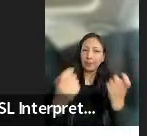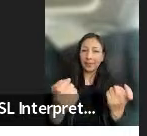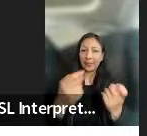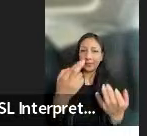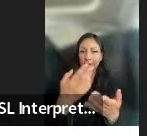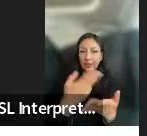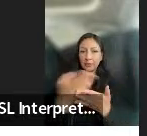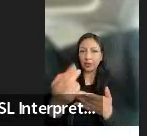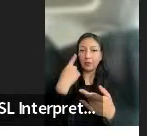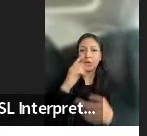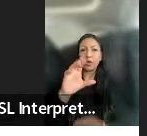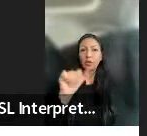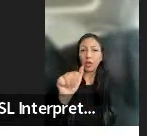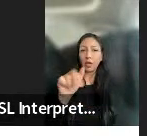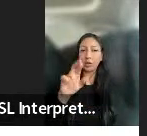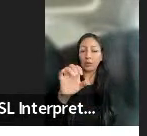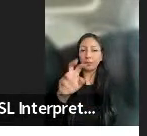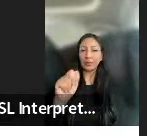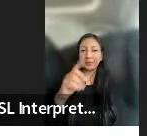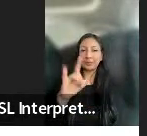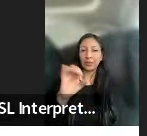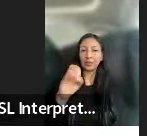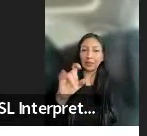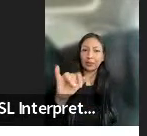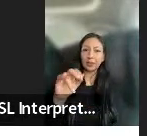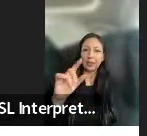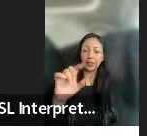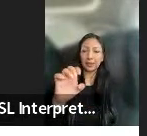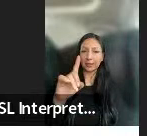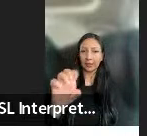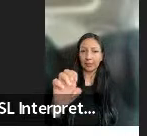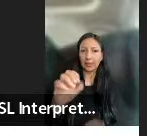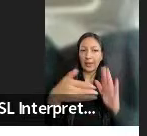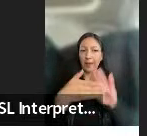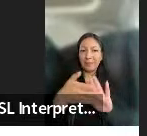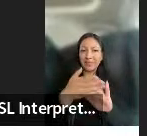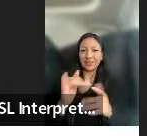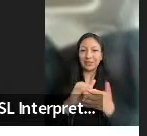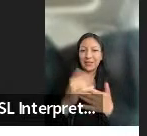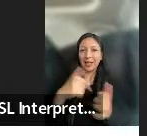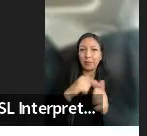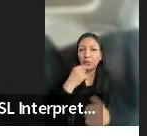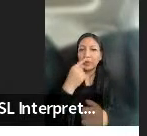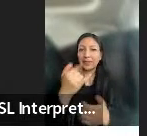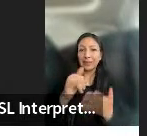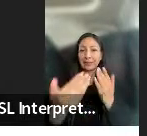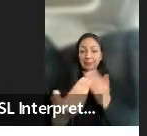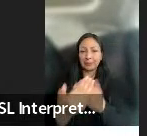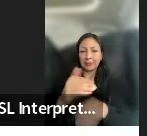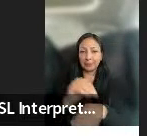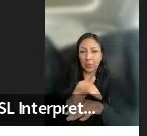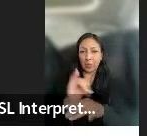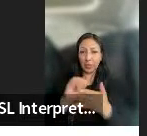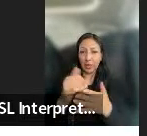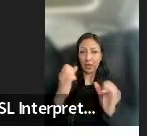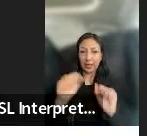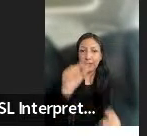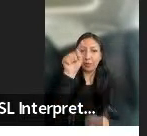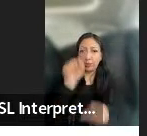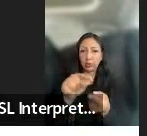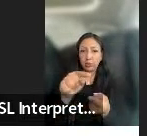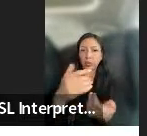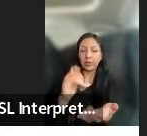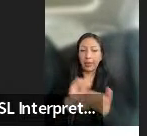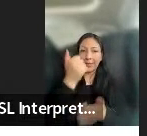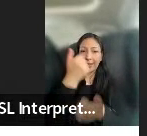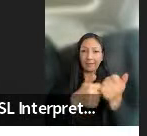dioxide emissions, as we talked about at the beginning of this evening. Now, to decarbonize our building stock, virtually every